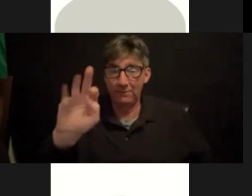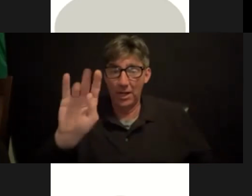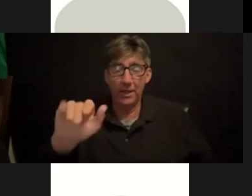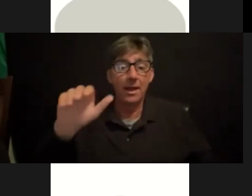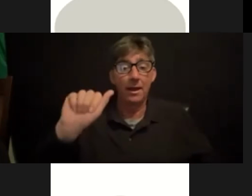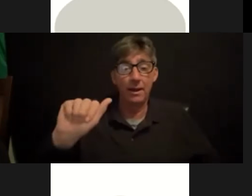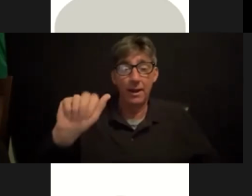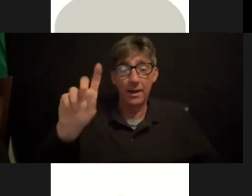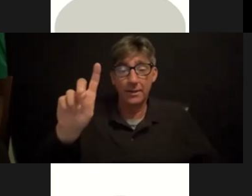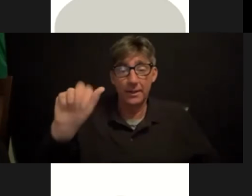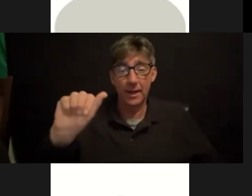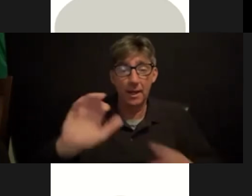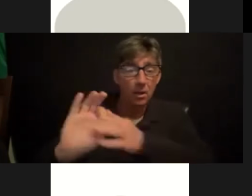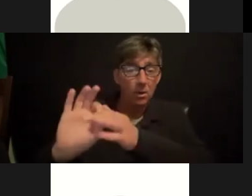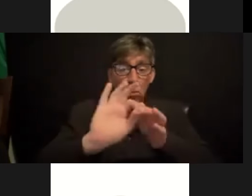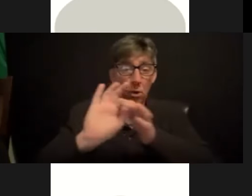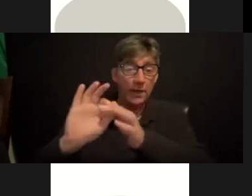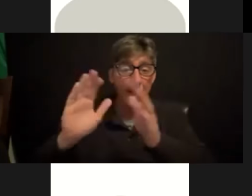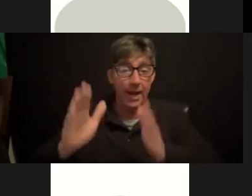Act coordinator for the City of Newton.